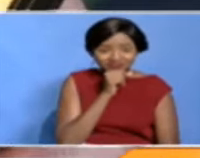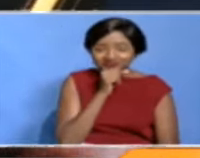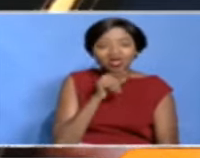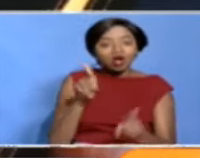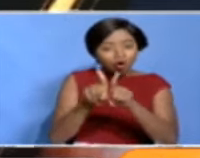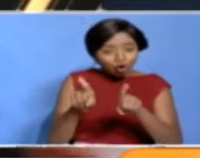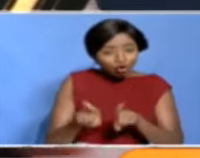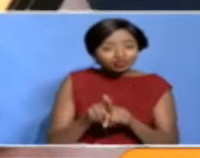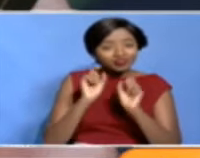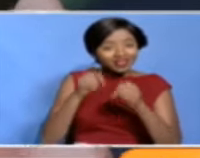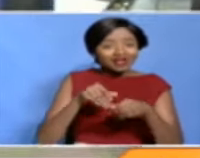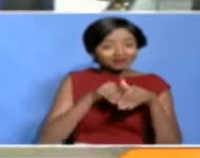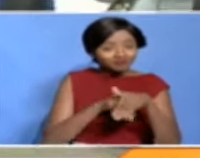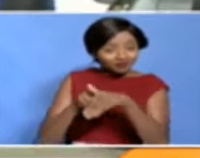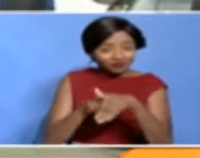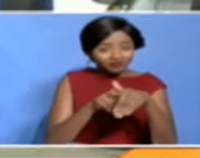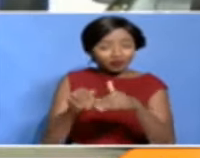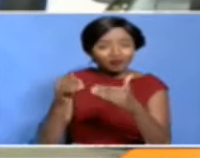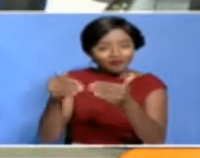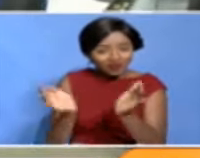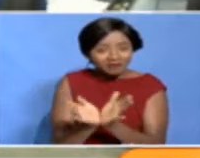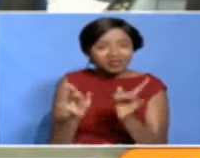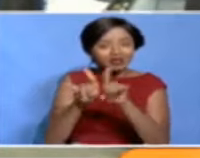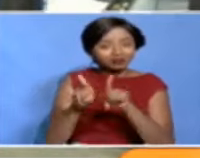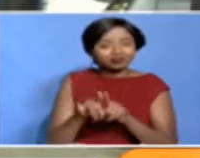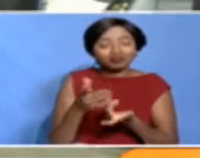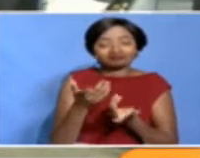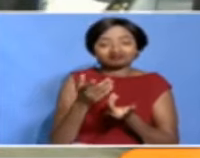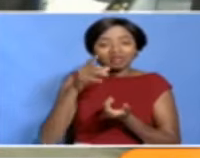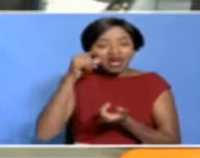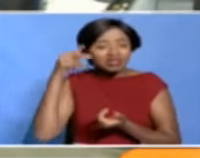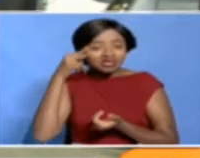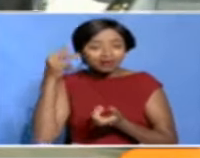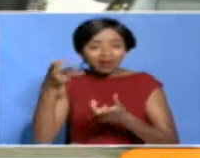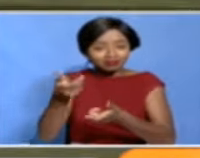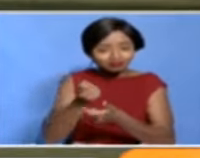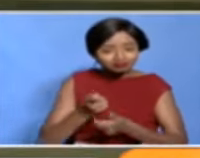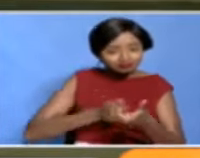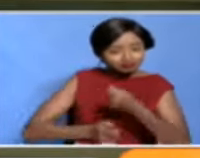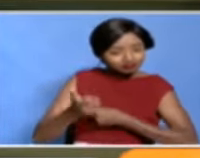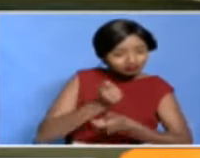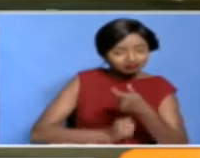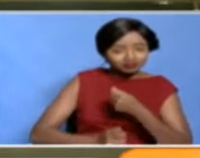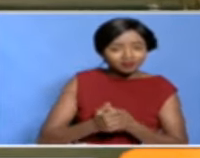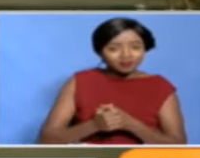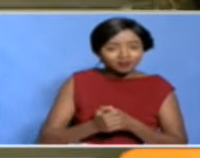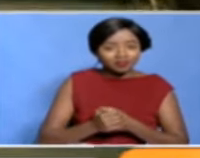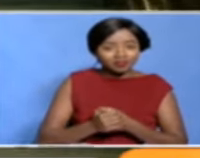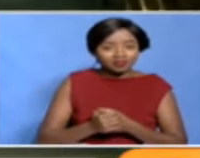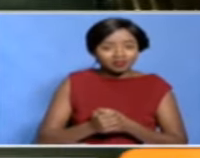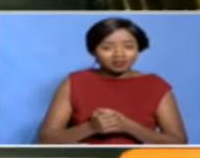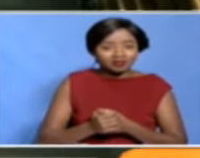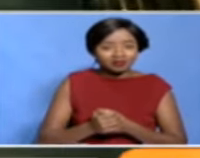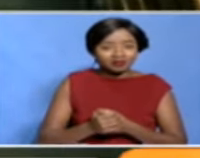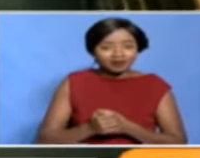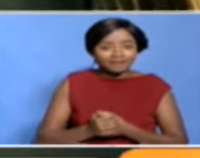Al-Shabaab recruits and their families, could they intercept attacks like the one on Riverside Drive before they